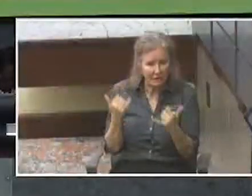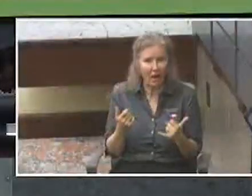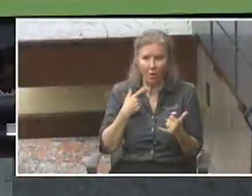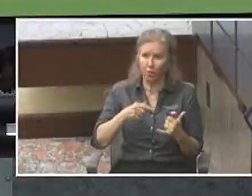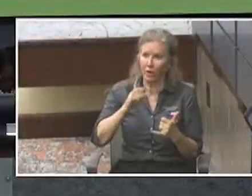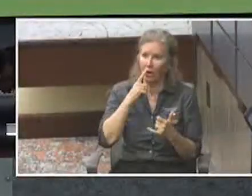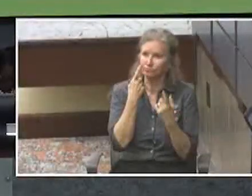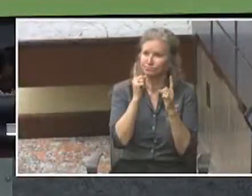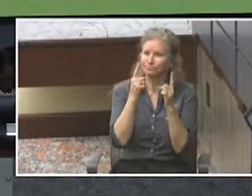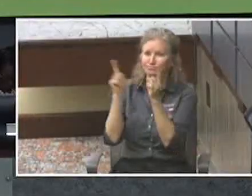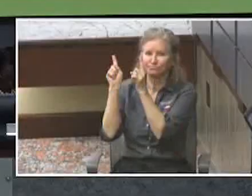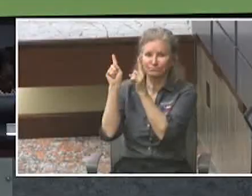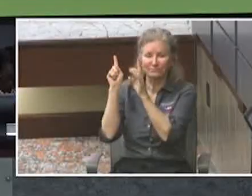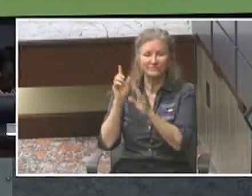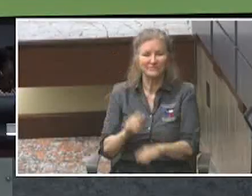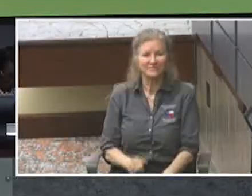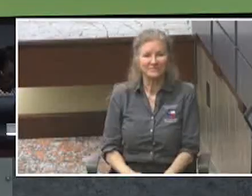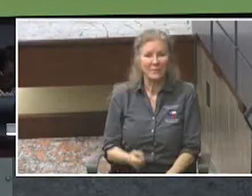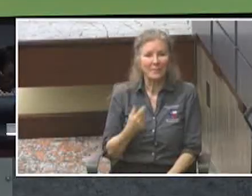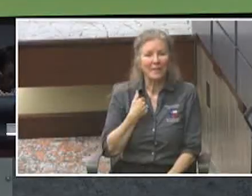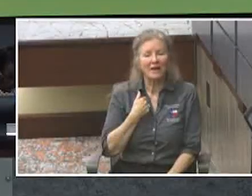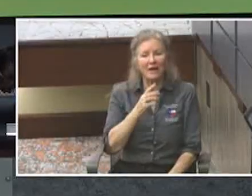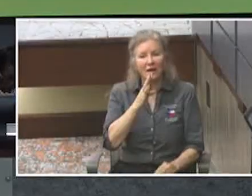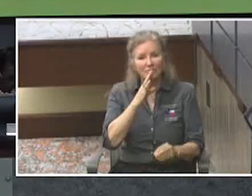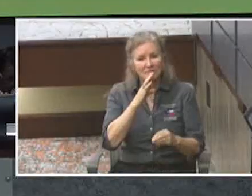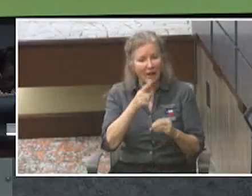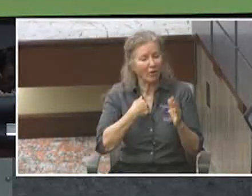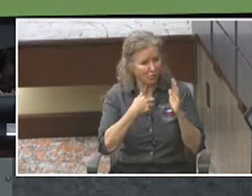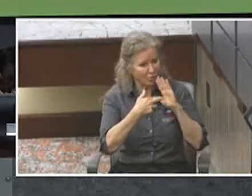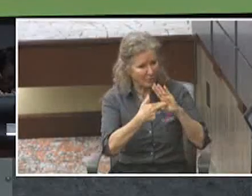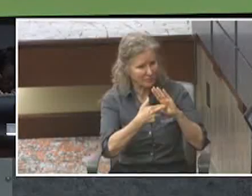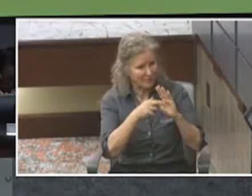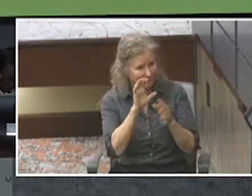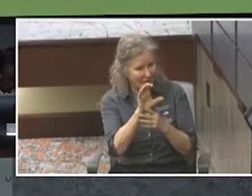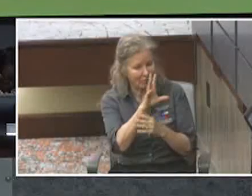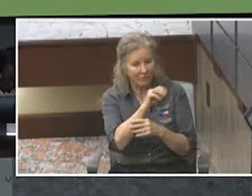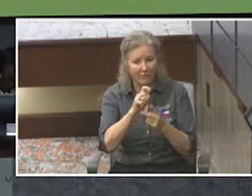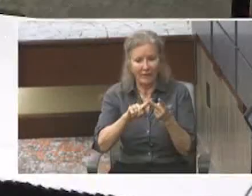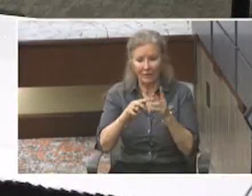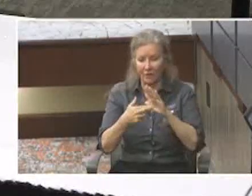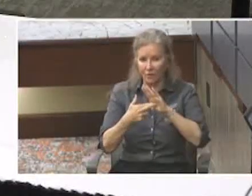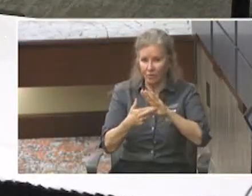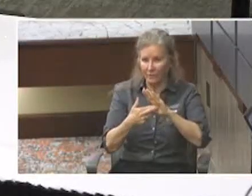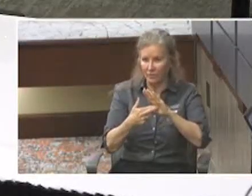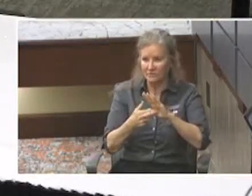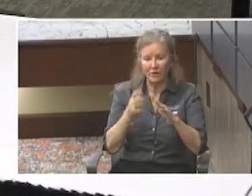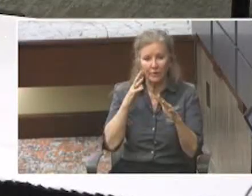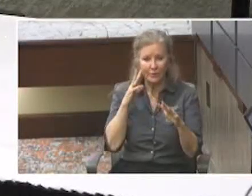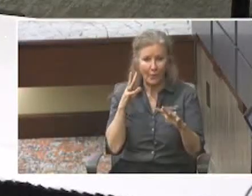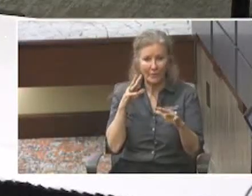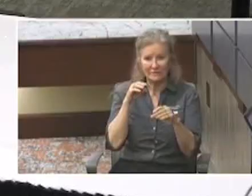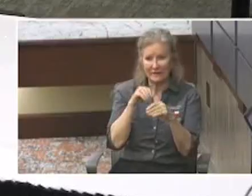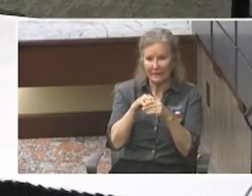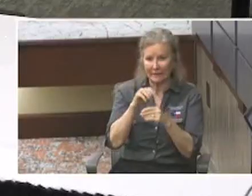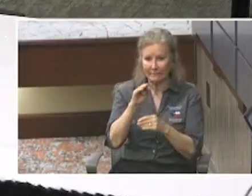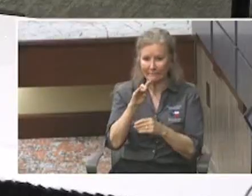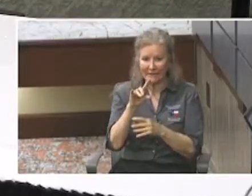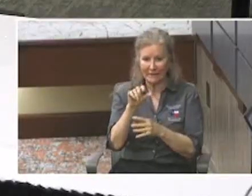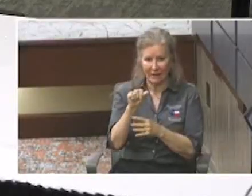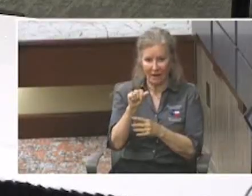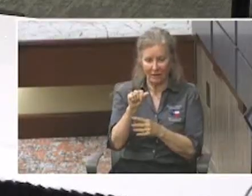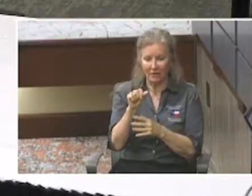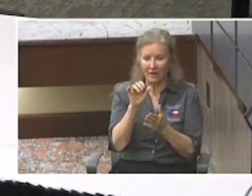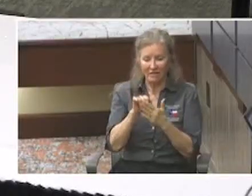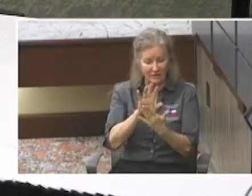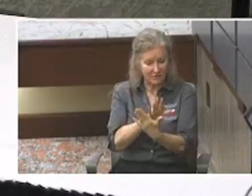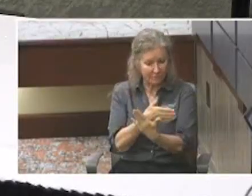investment. I am speaking not only on behalf of Baylor, but also on behalf of Noise New Media, and that is a